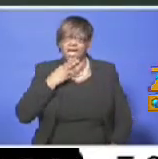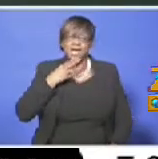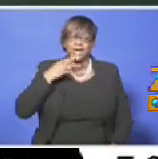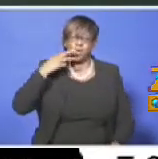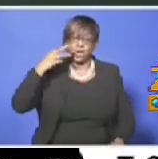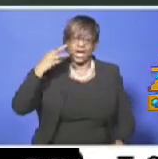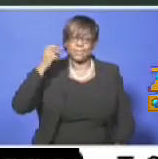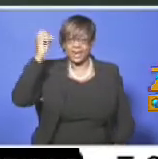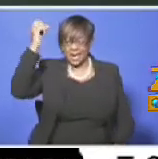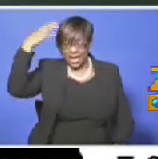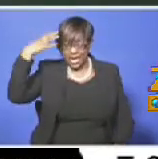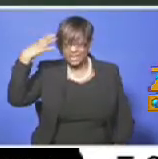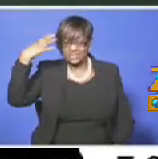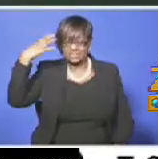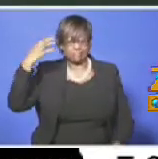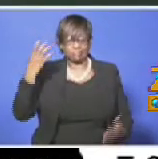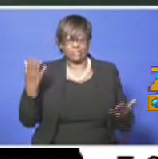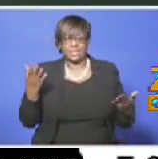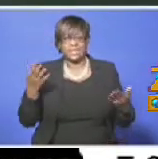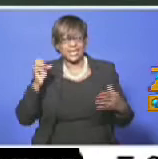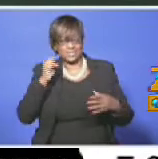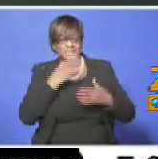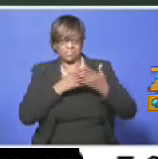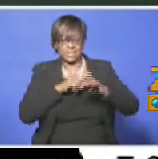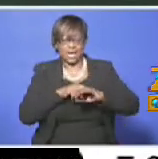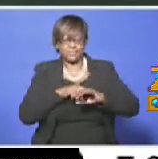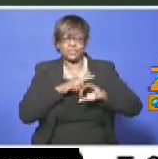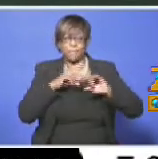internet. Now, in some instances, it does,